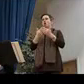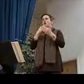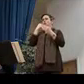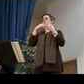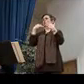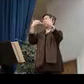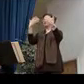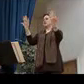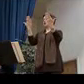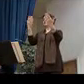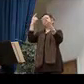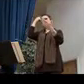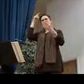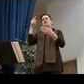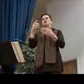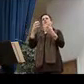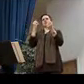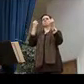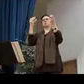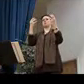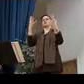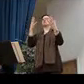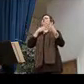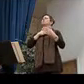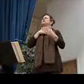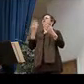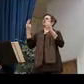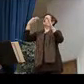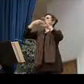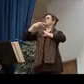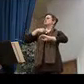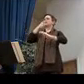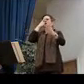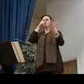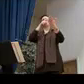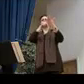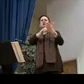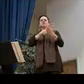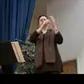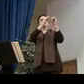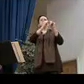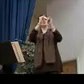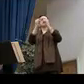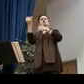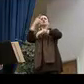will you please join me in recognizing the individuals today for their accomplishments?